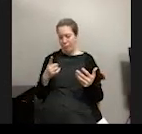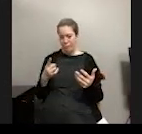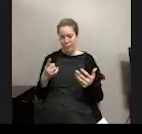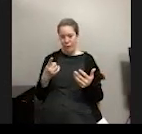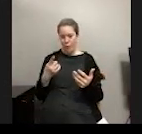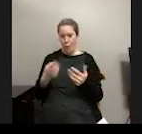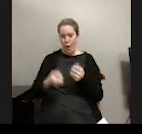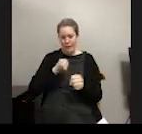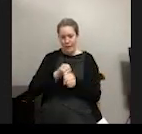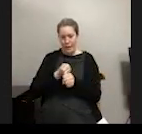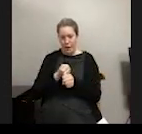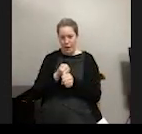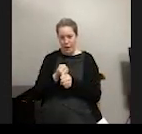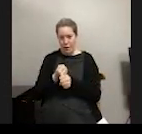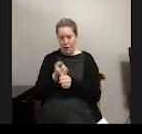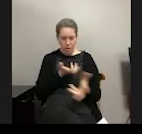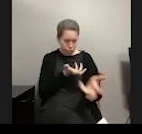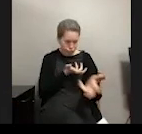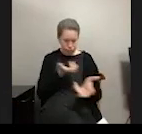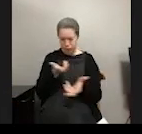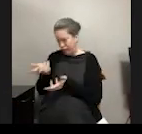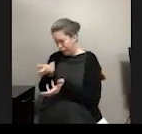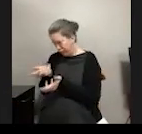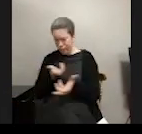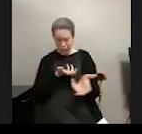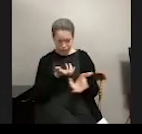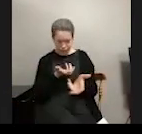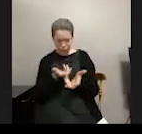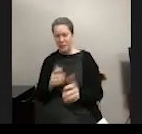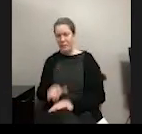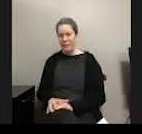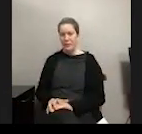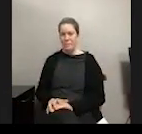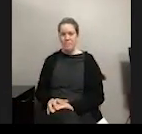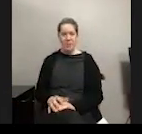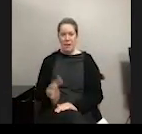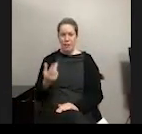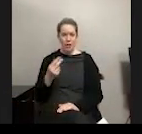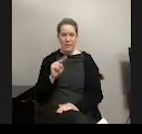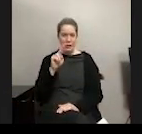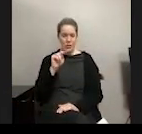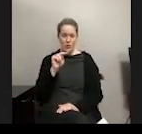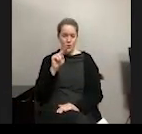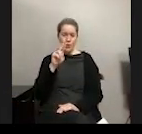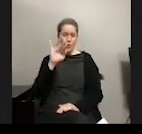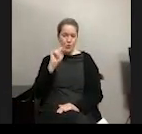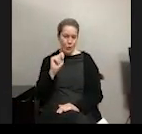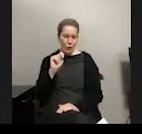And even the week leading up to like a Nuit night and how things come together, it's just bonkers. If people only knew.